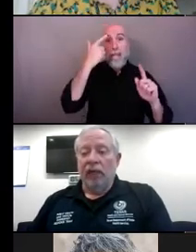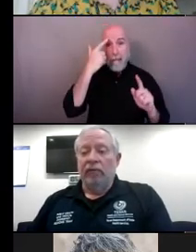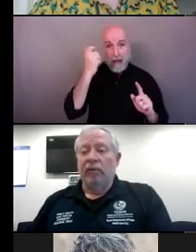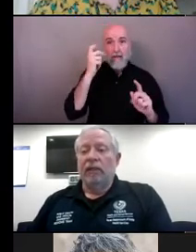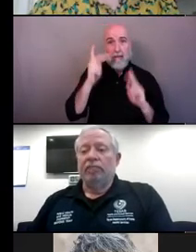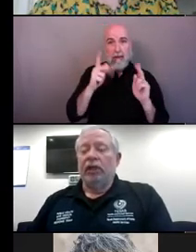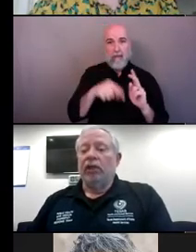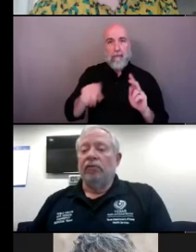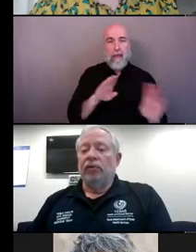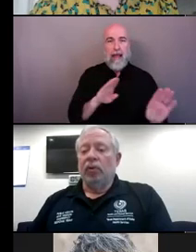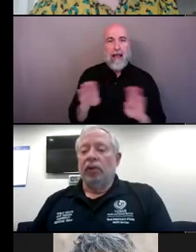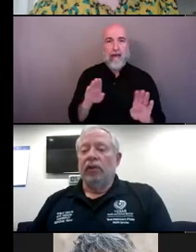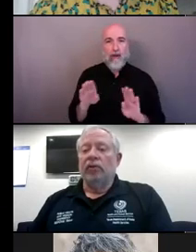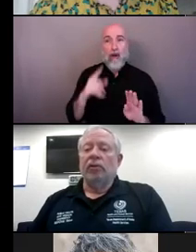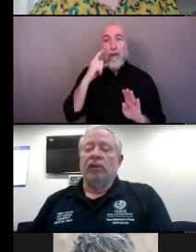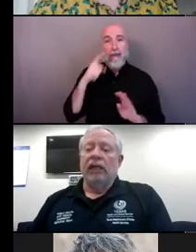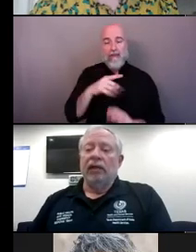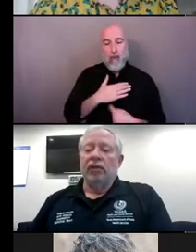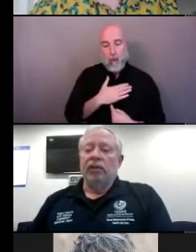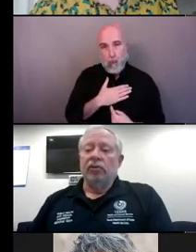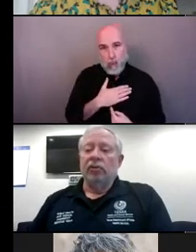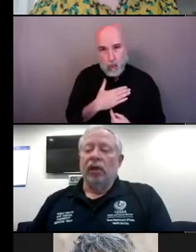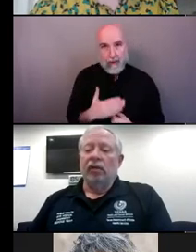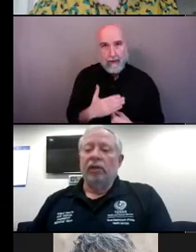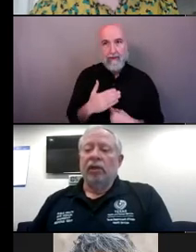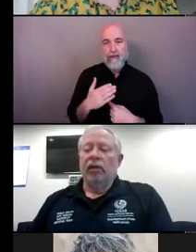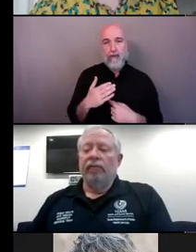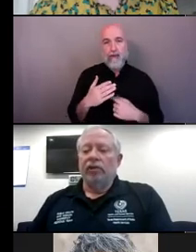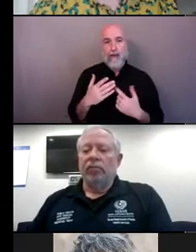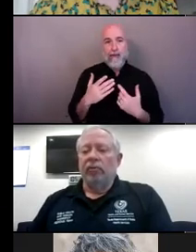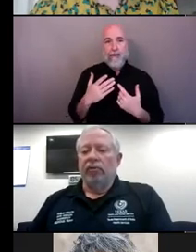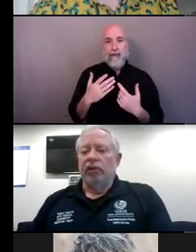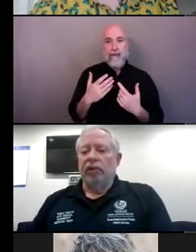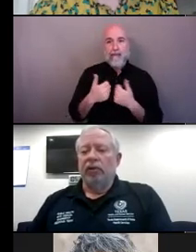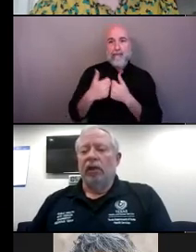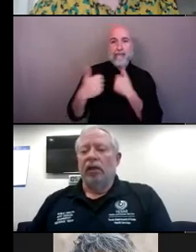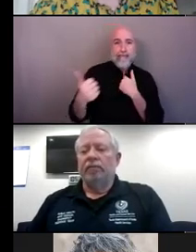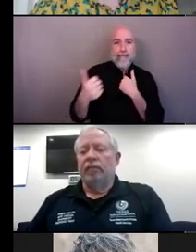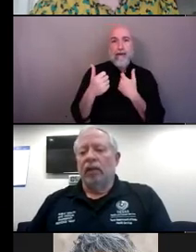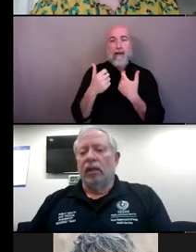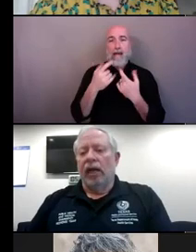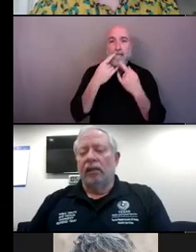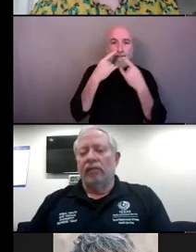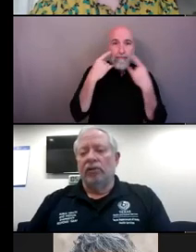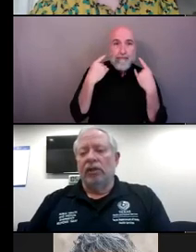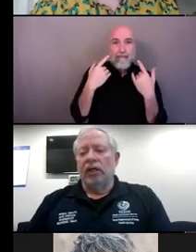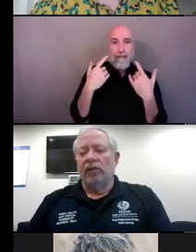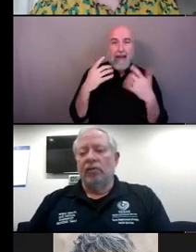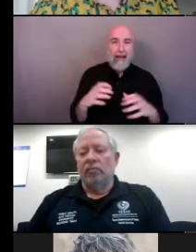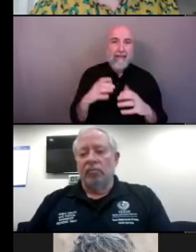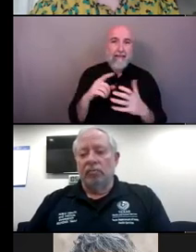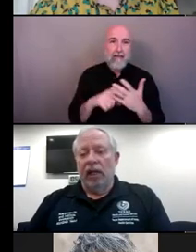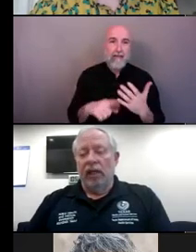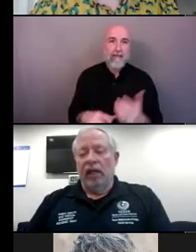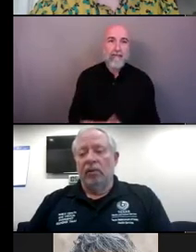people's behavior, because of their willingness to engage in those infection prevention activities that I